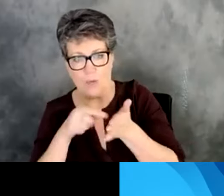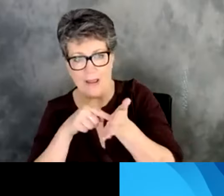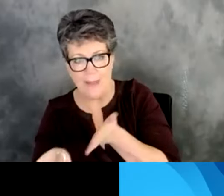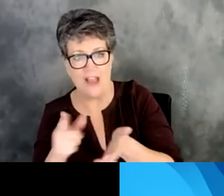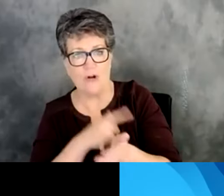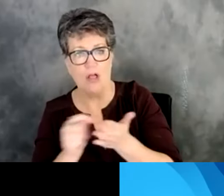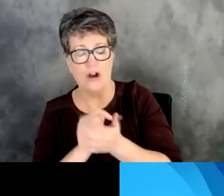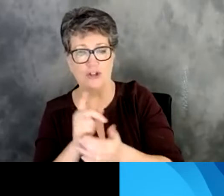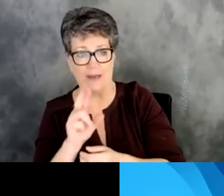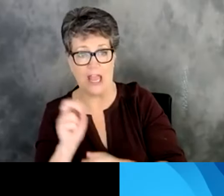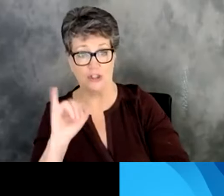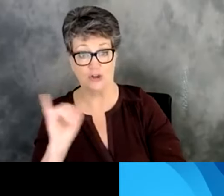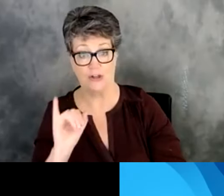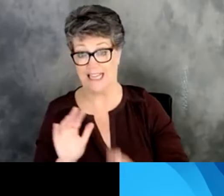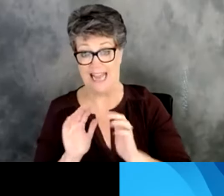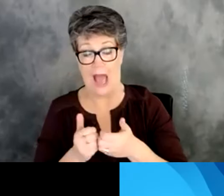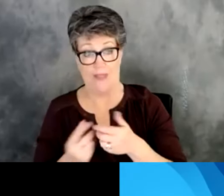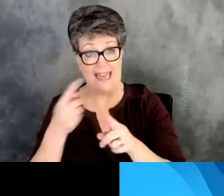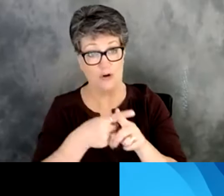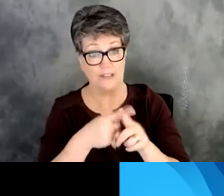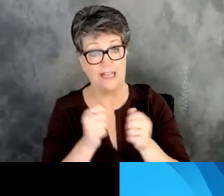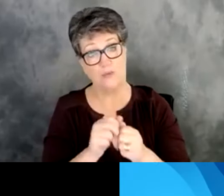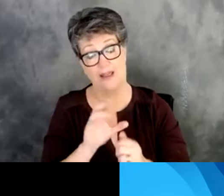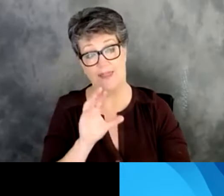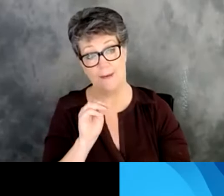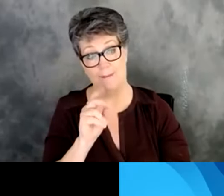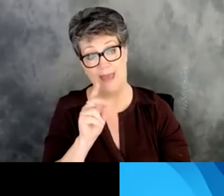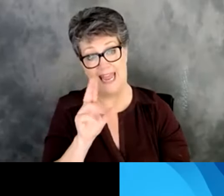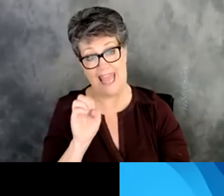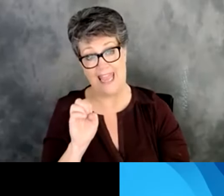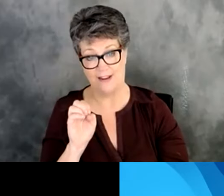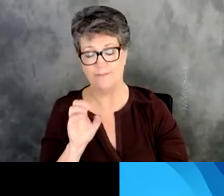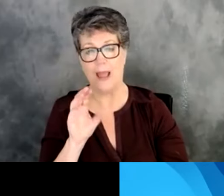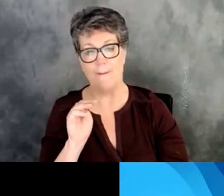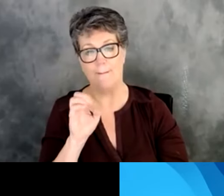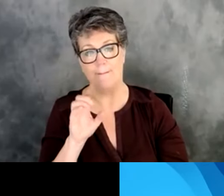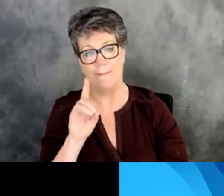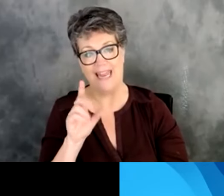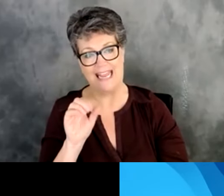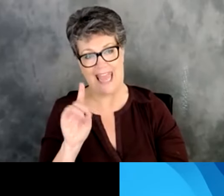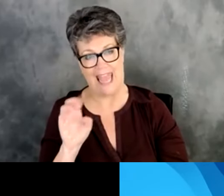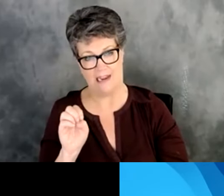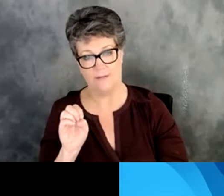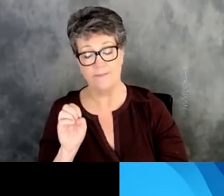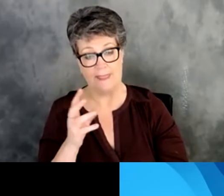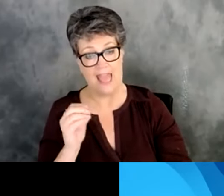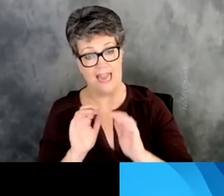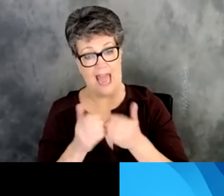long-term care insurance and frankly how it intersects with Medicaid. And make sure that there's an equitable